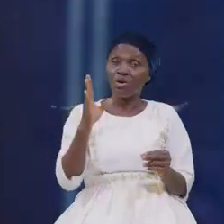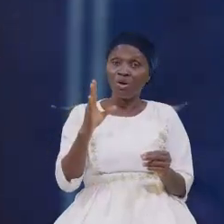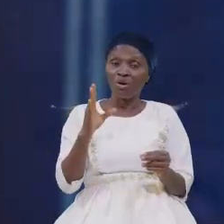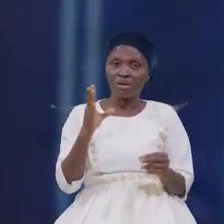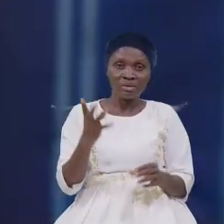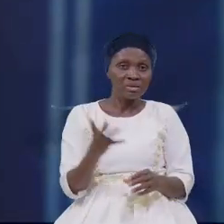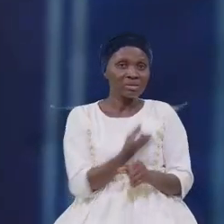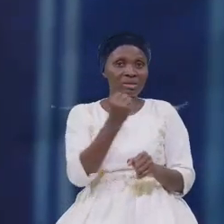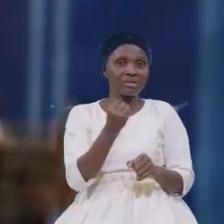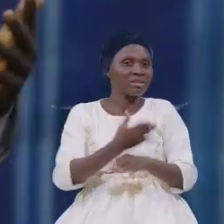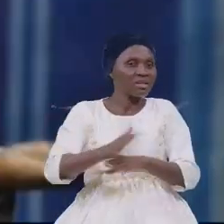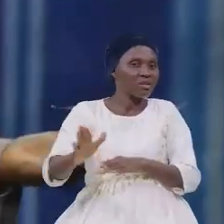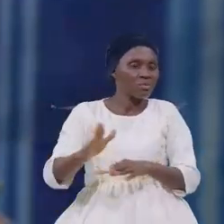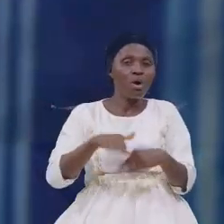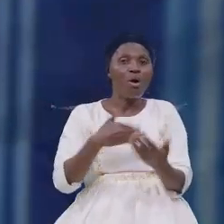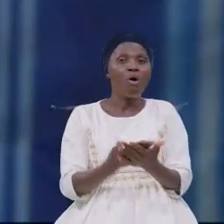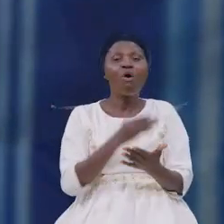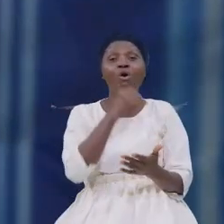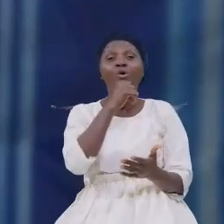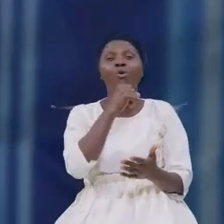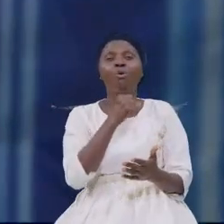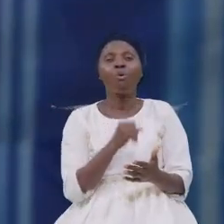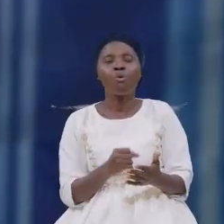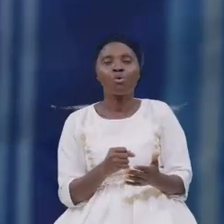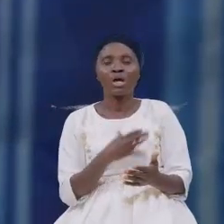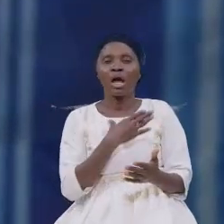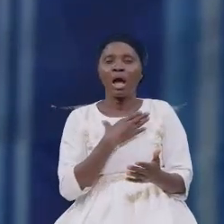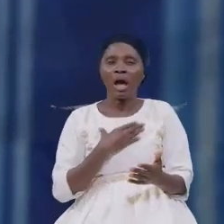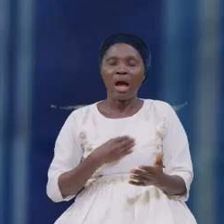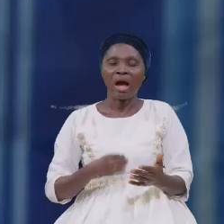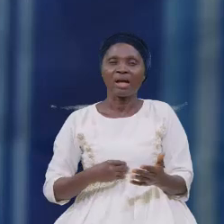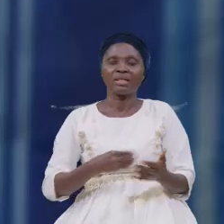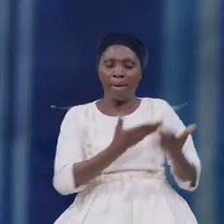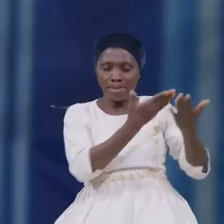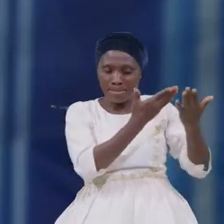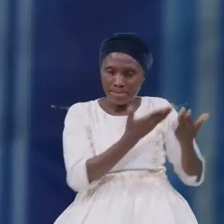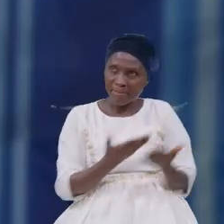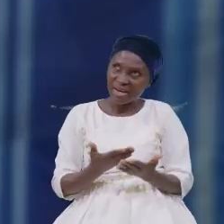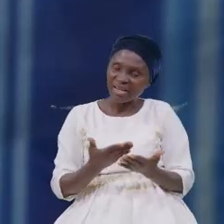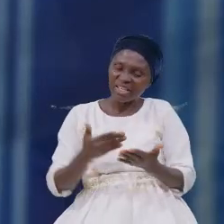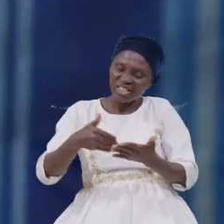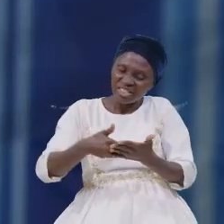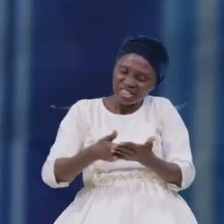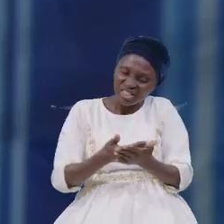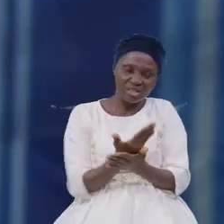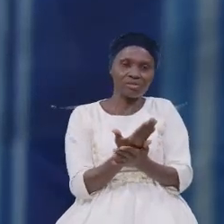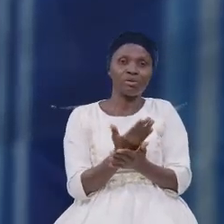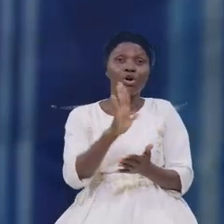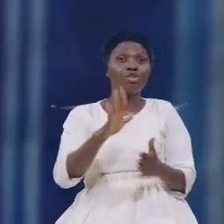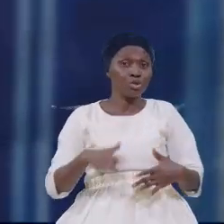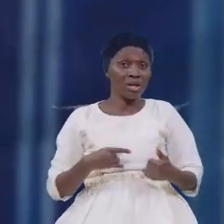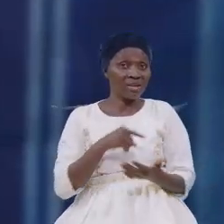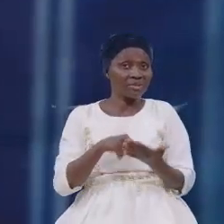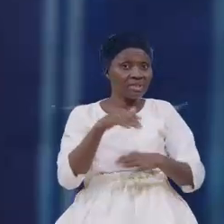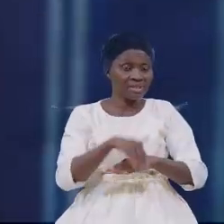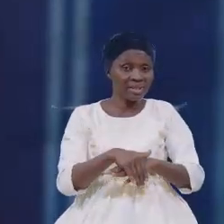the old and he brings every new, brand new. Your life tonight, as